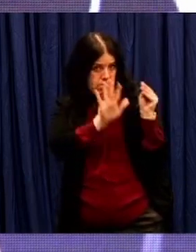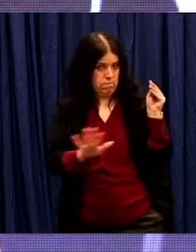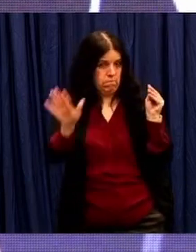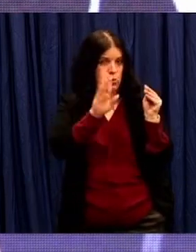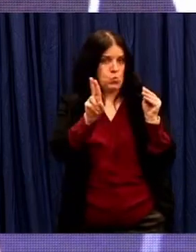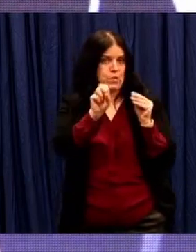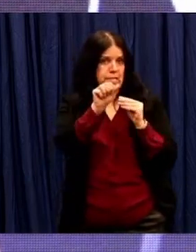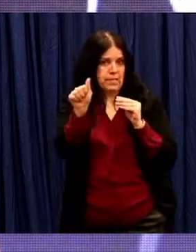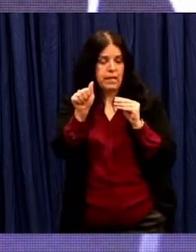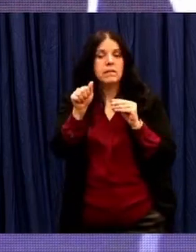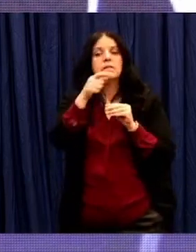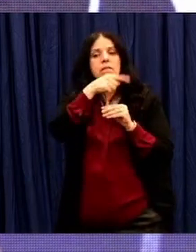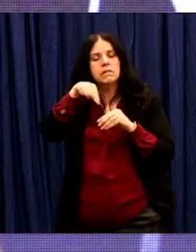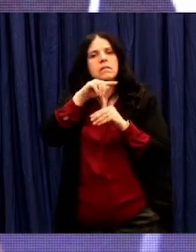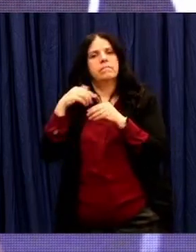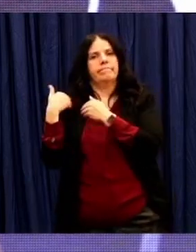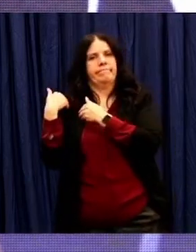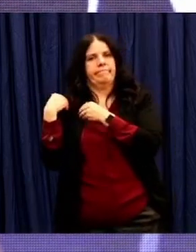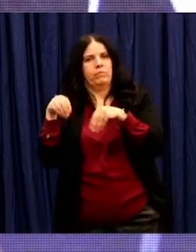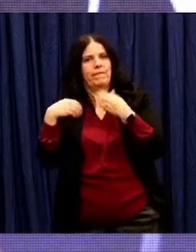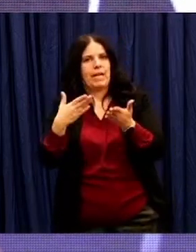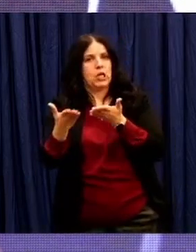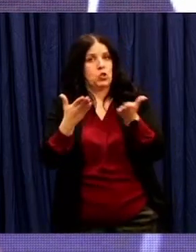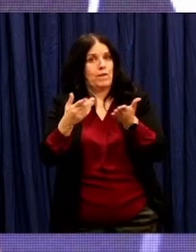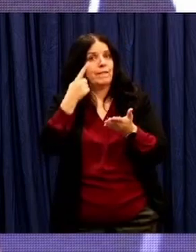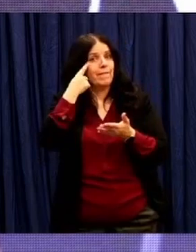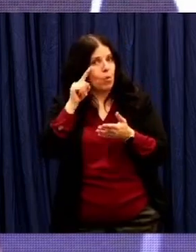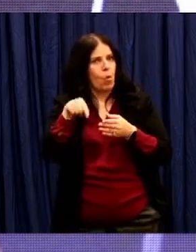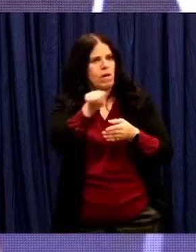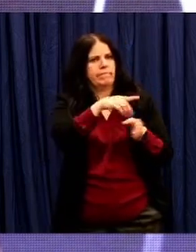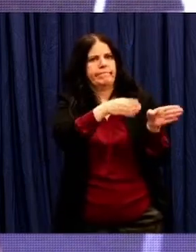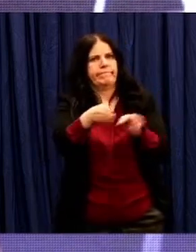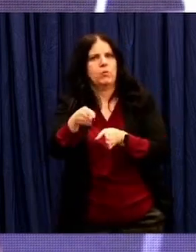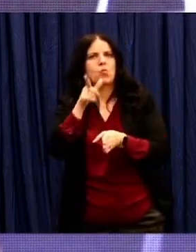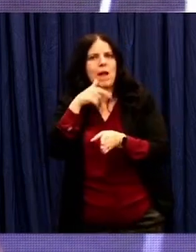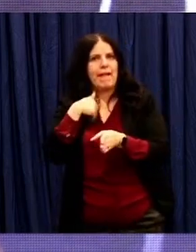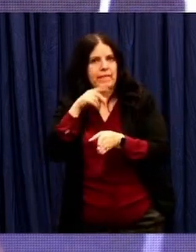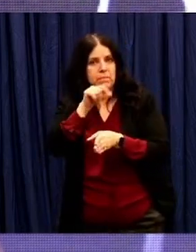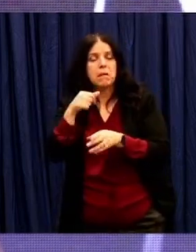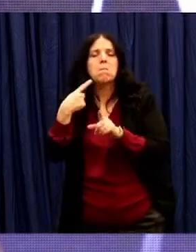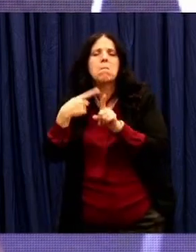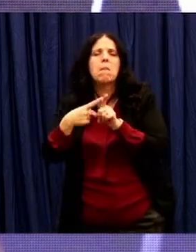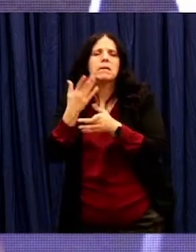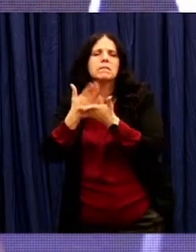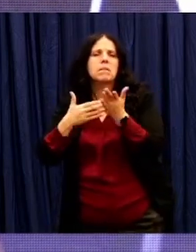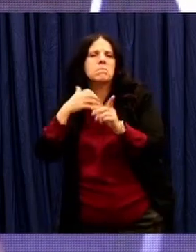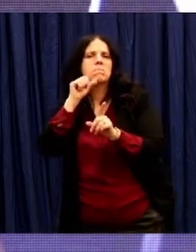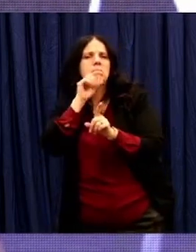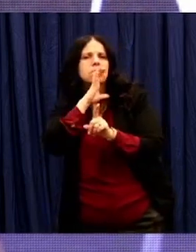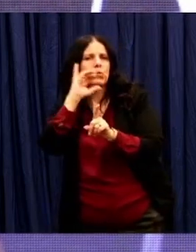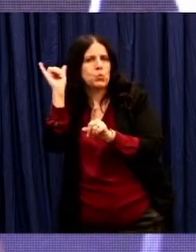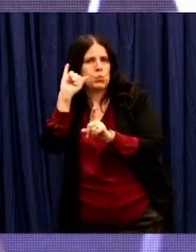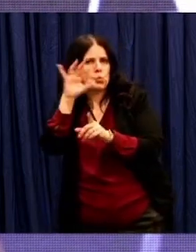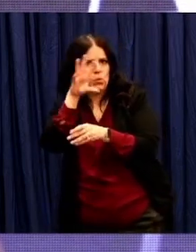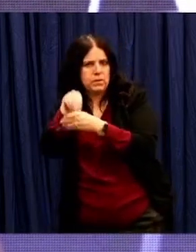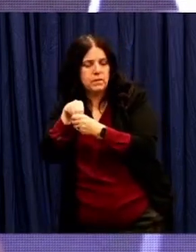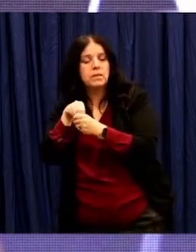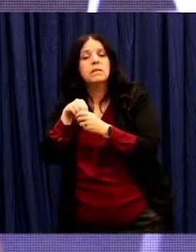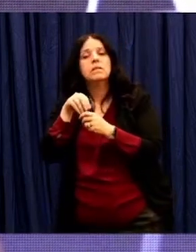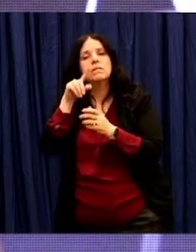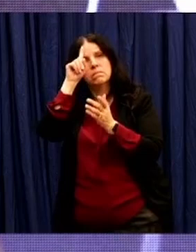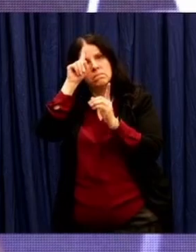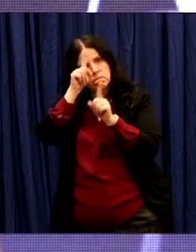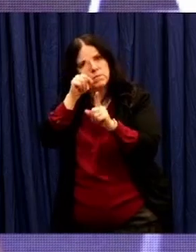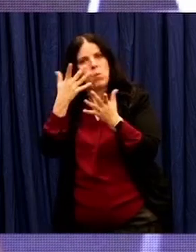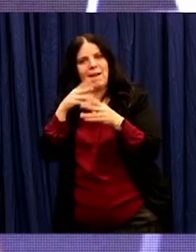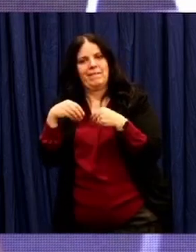provide services for individuals with disabilities as well as older adults to experience